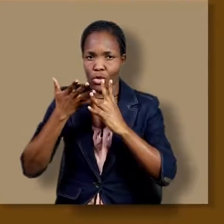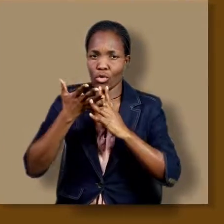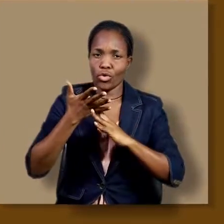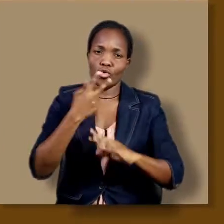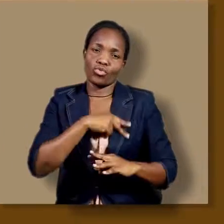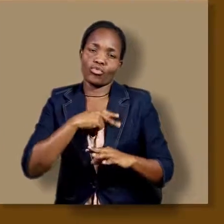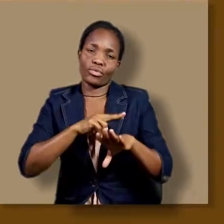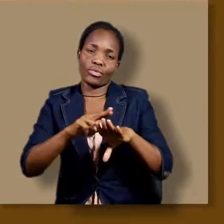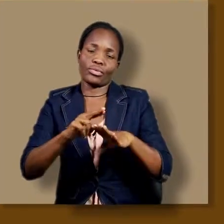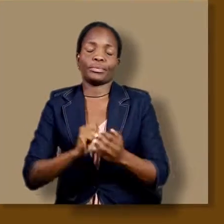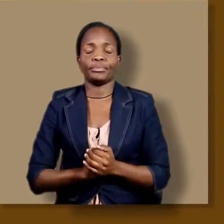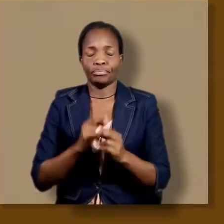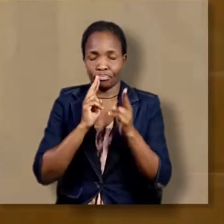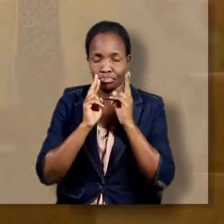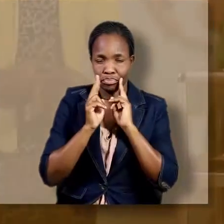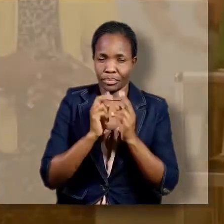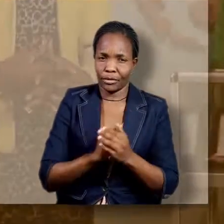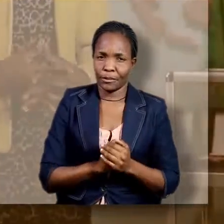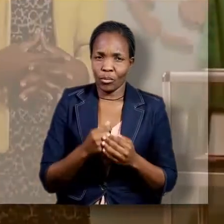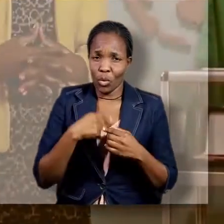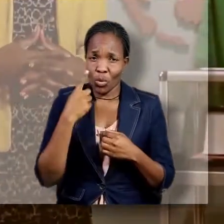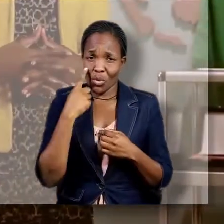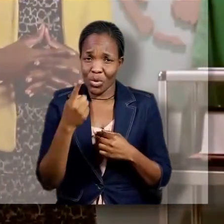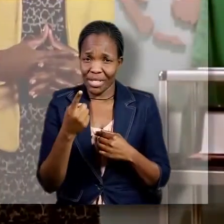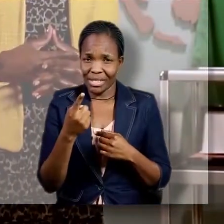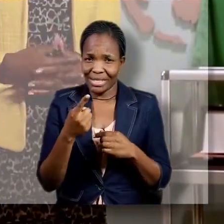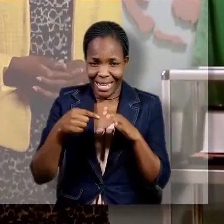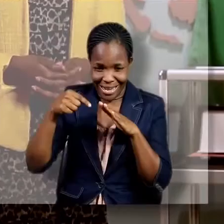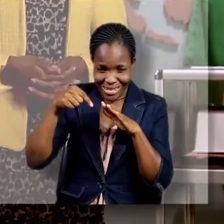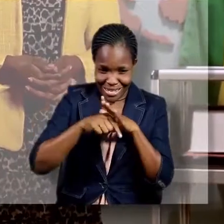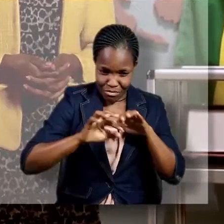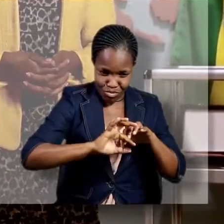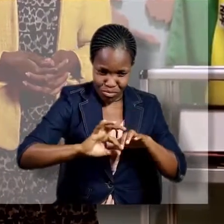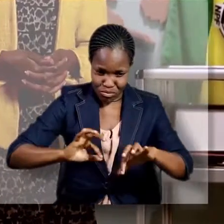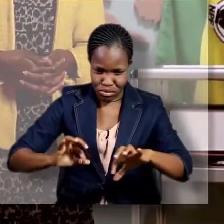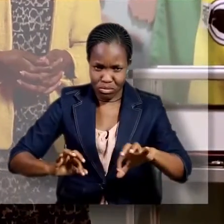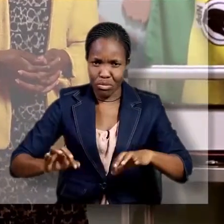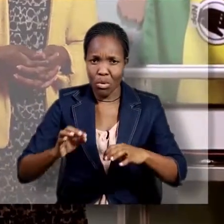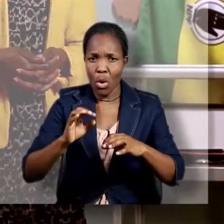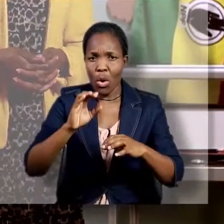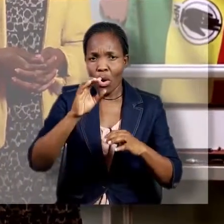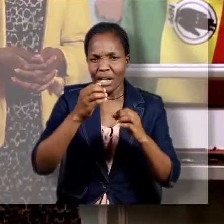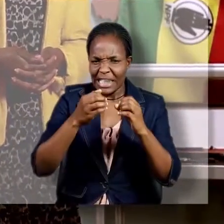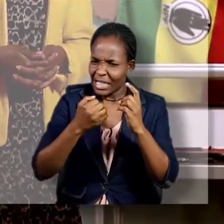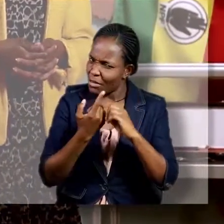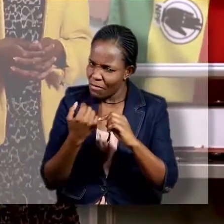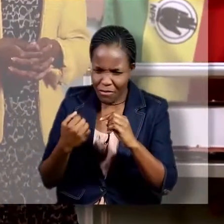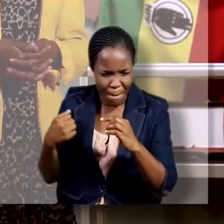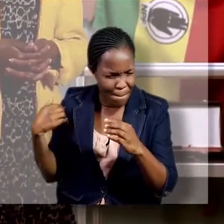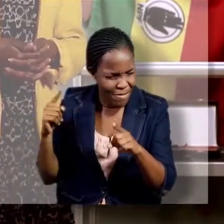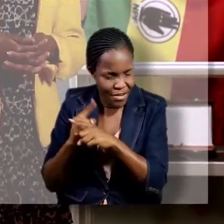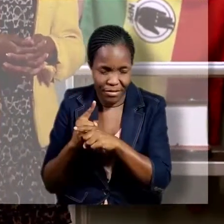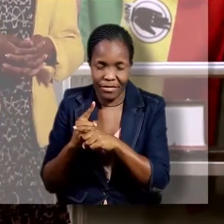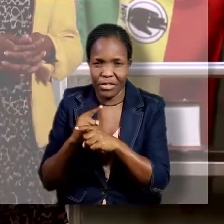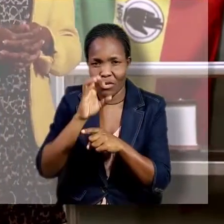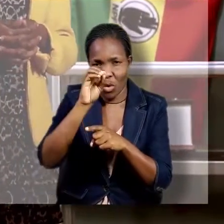diplomatic negotiation. We have seen that deep divisions exist within the OAU from the start.